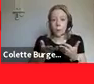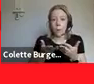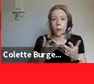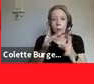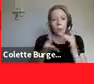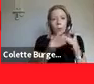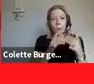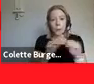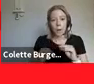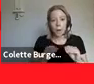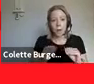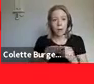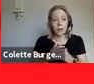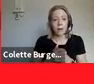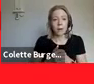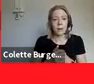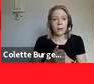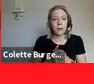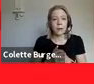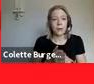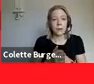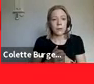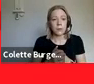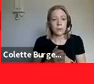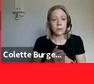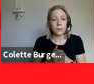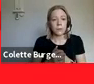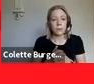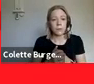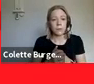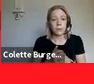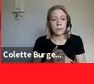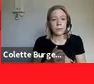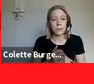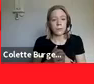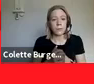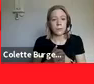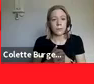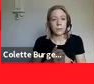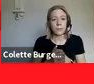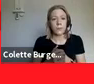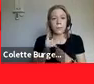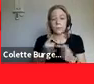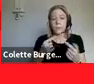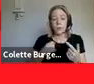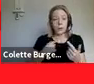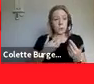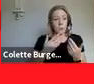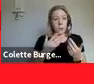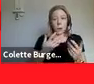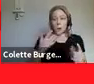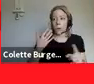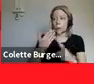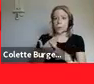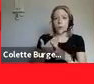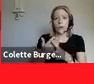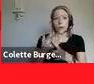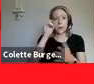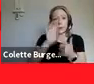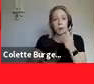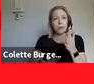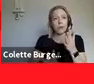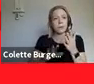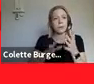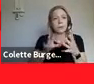touch upon Open Society Foundation's long-term experience and engagement with